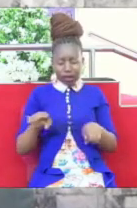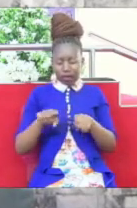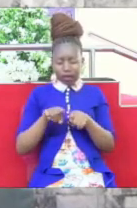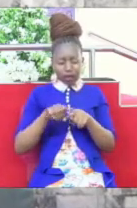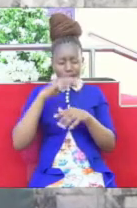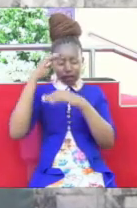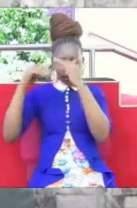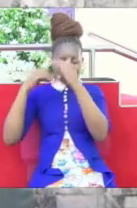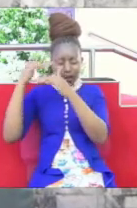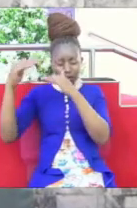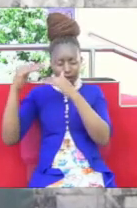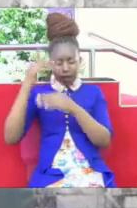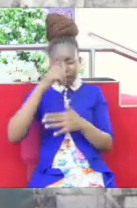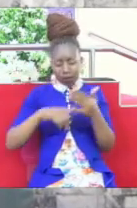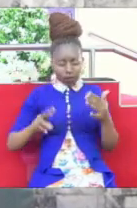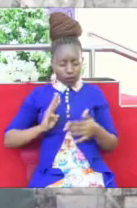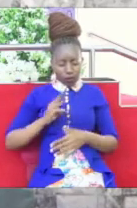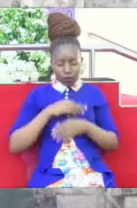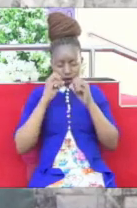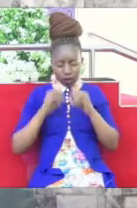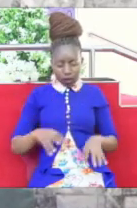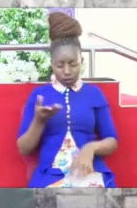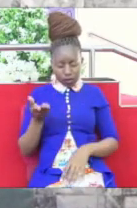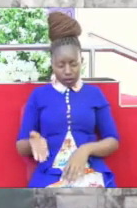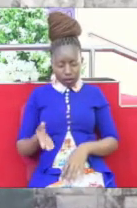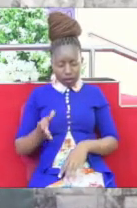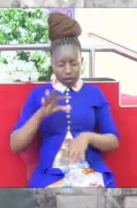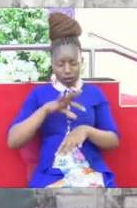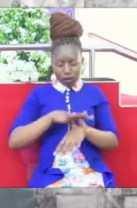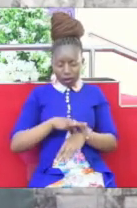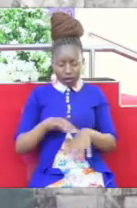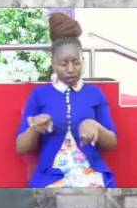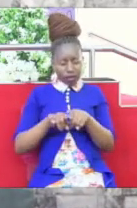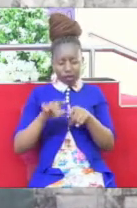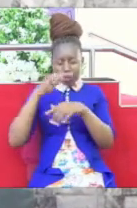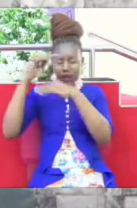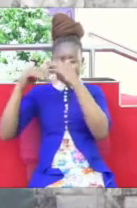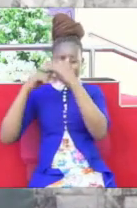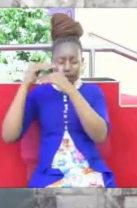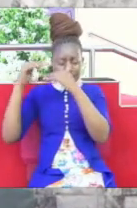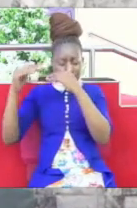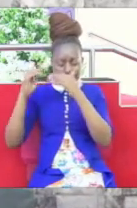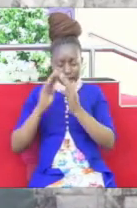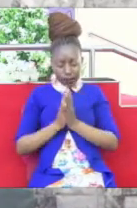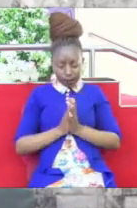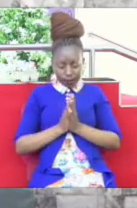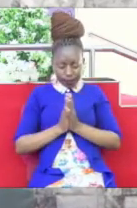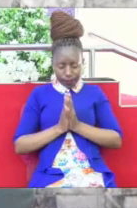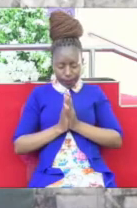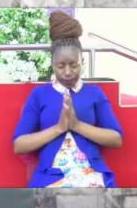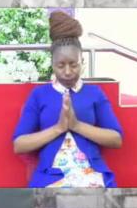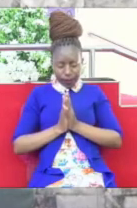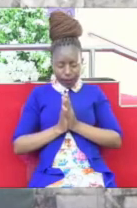Proverbs 26:2 says, like fluttering sparrows or darting swallows, an undeserved curse cannot